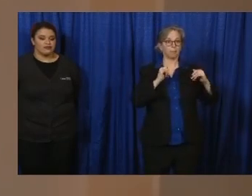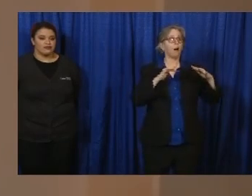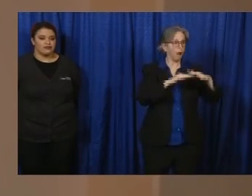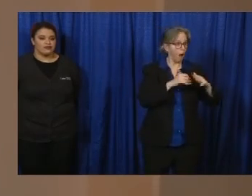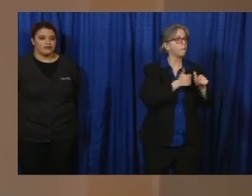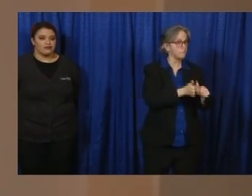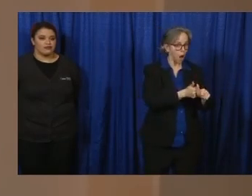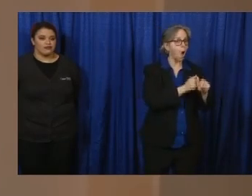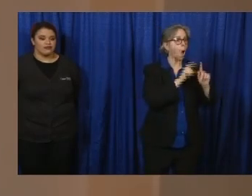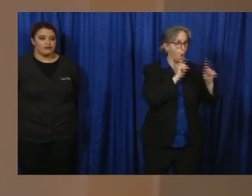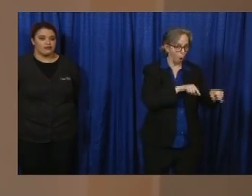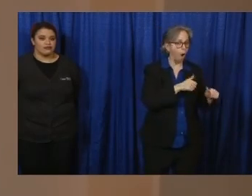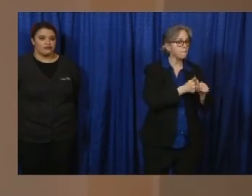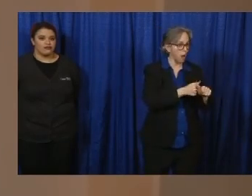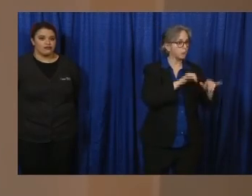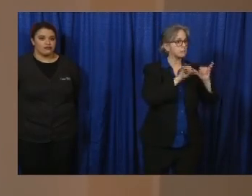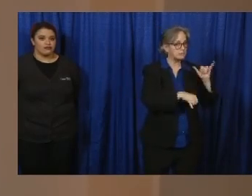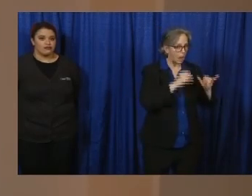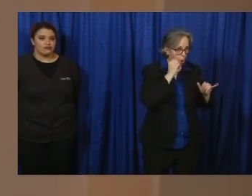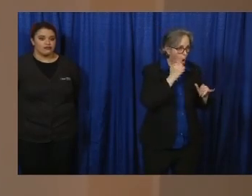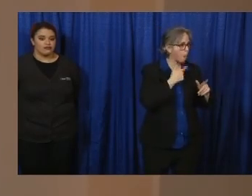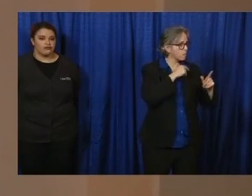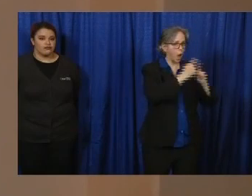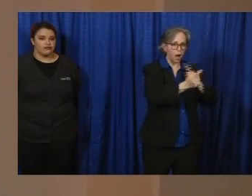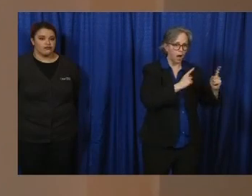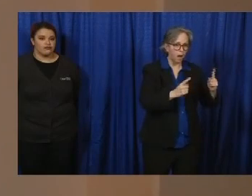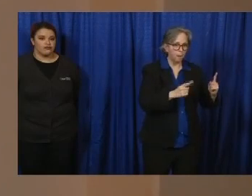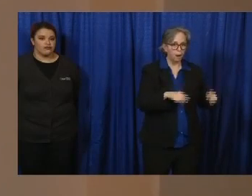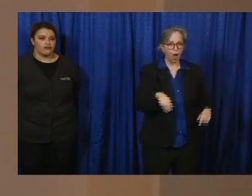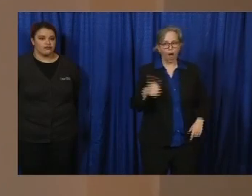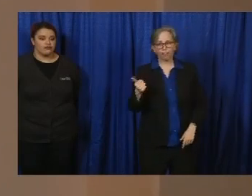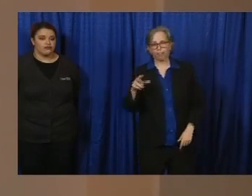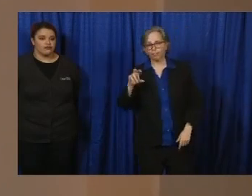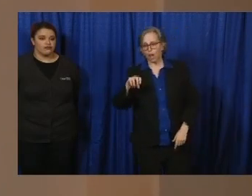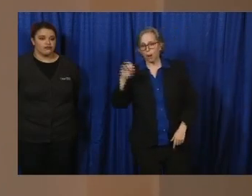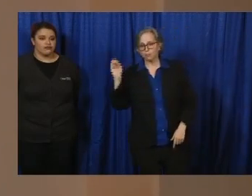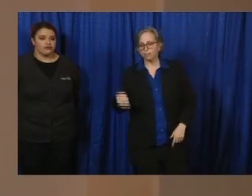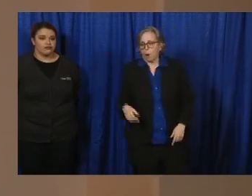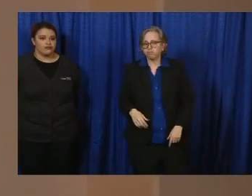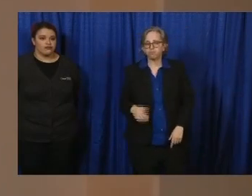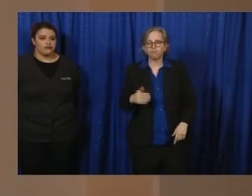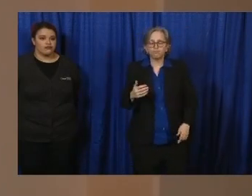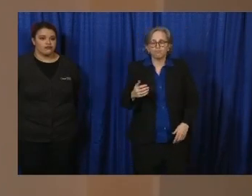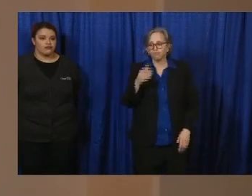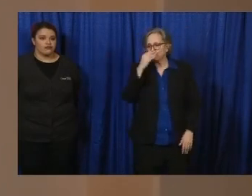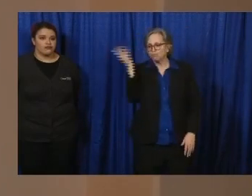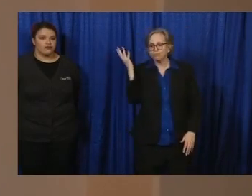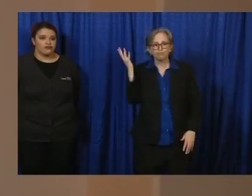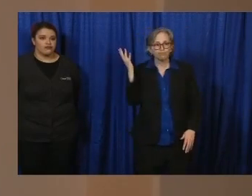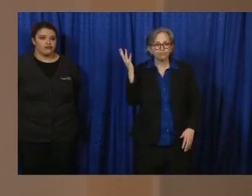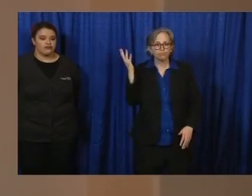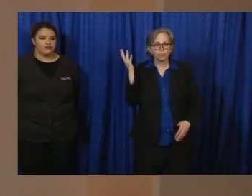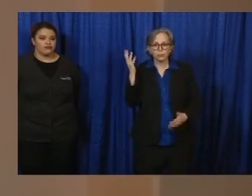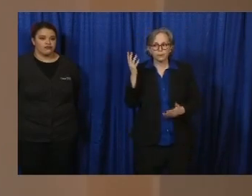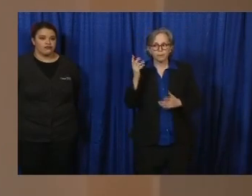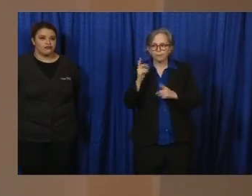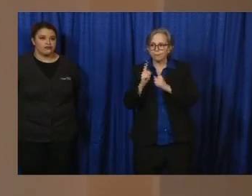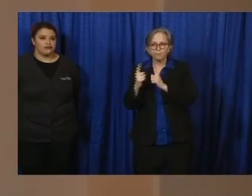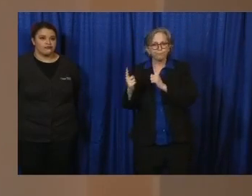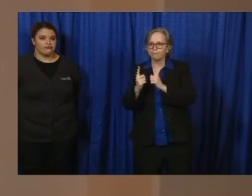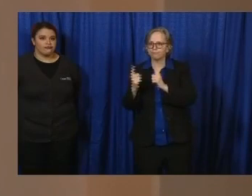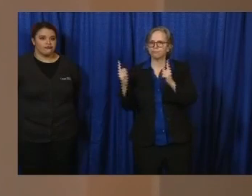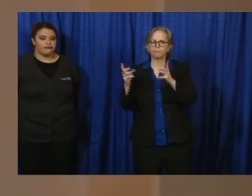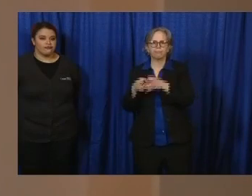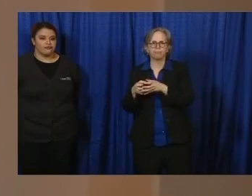following the orders, and there's probably a 30% that's not doing that. And I imagine everybody who's watching every day